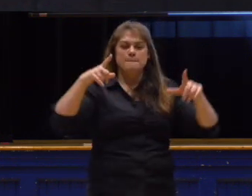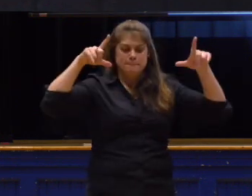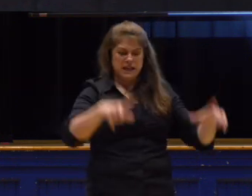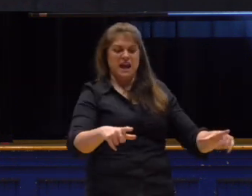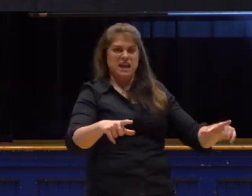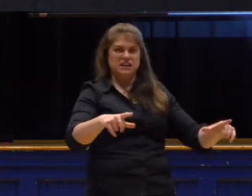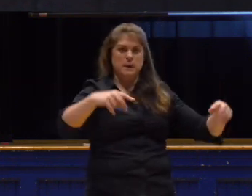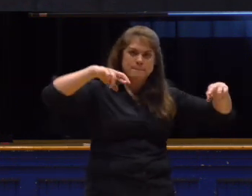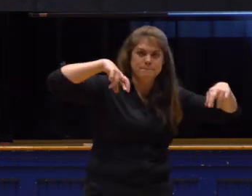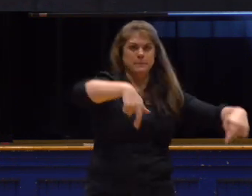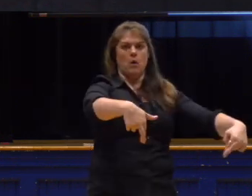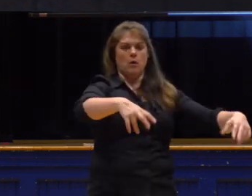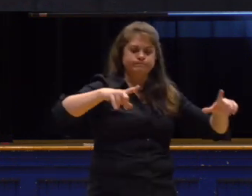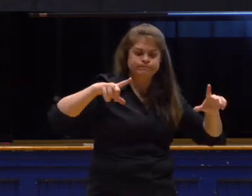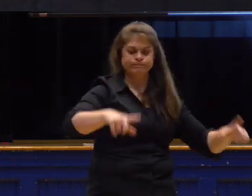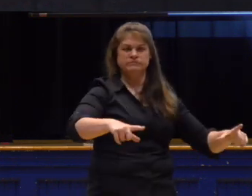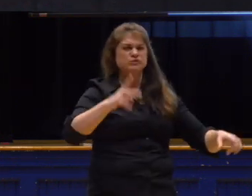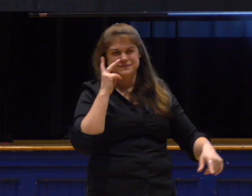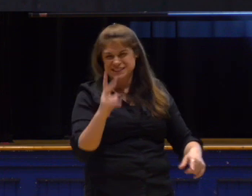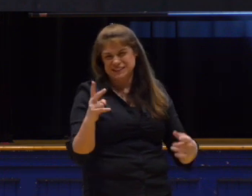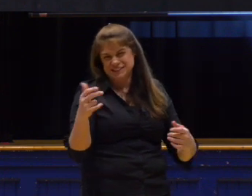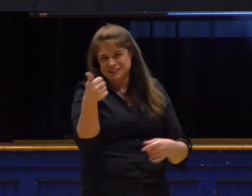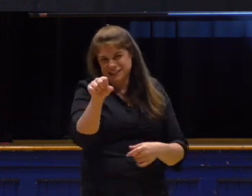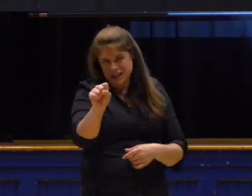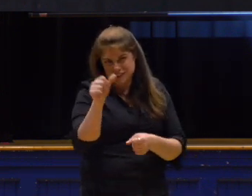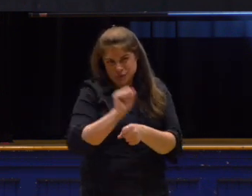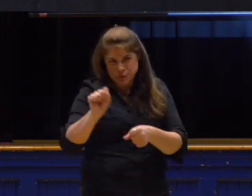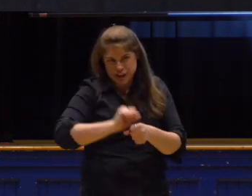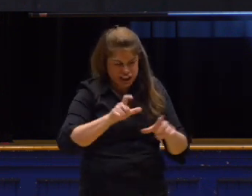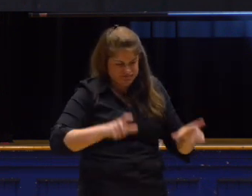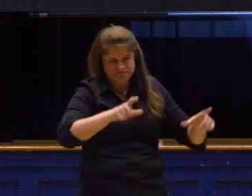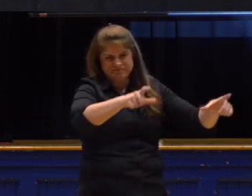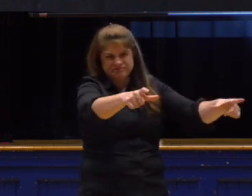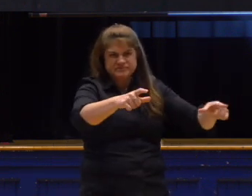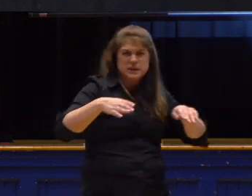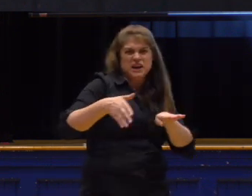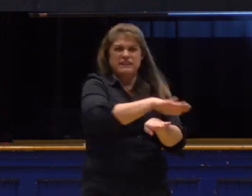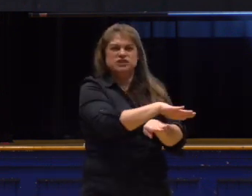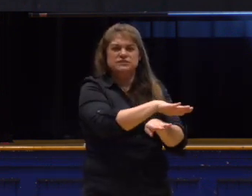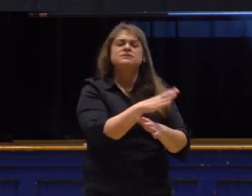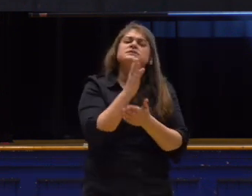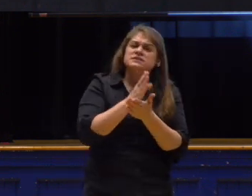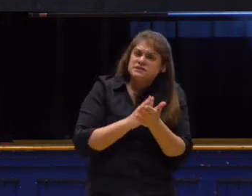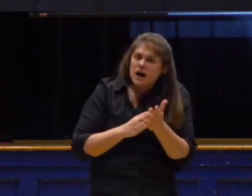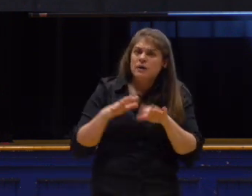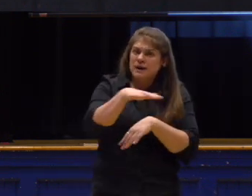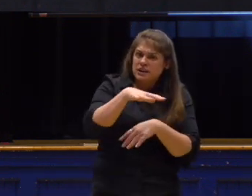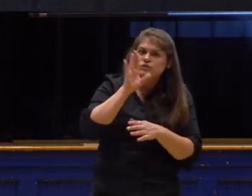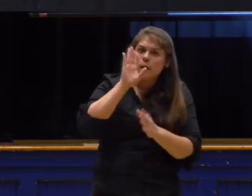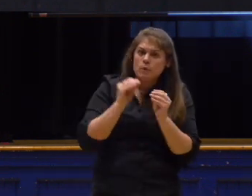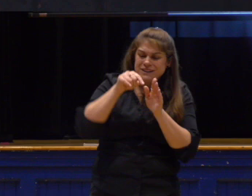asphalt put around the plates. I'm sure you've seen the gas work similar to that. So, you know, some of it is deeper than